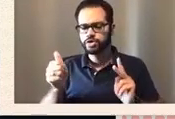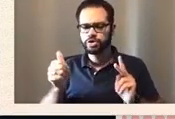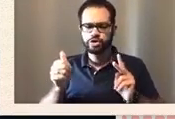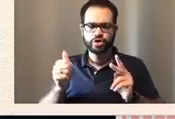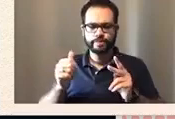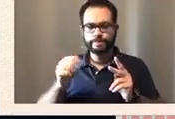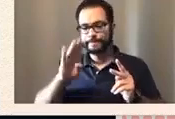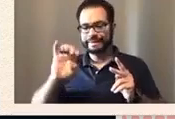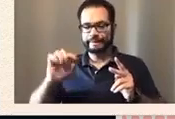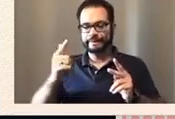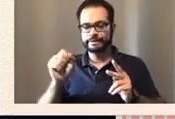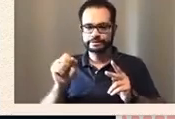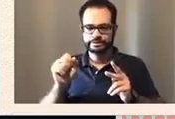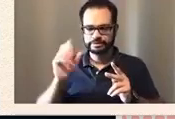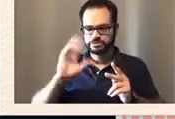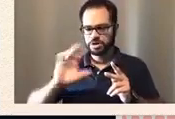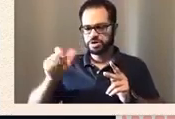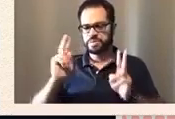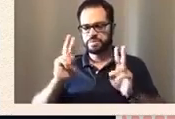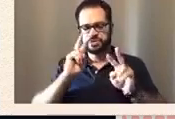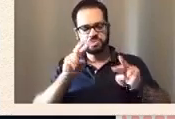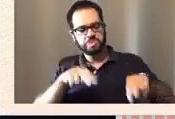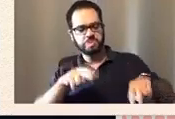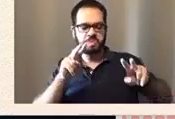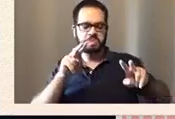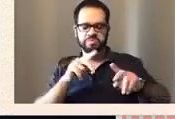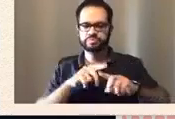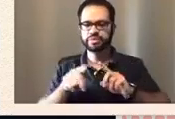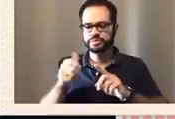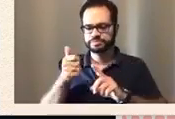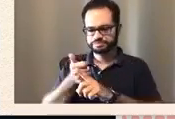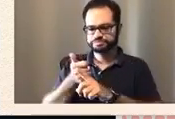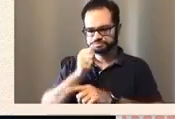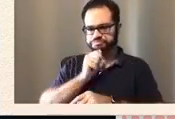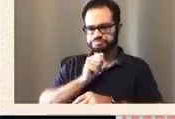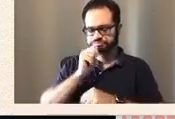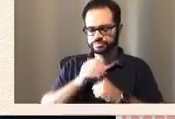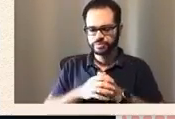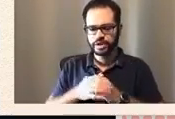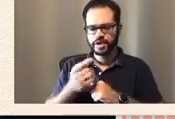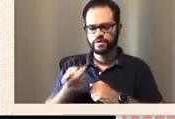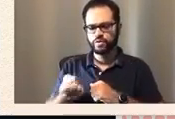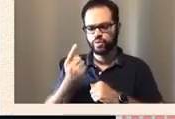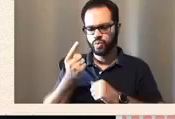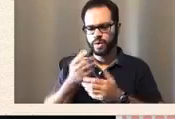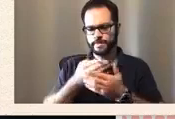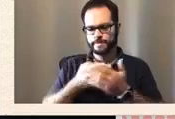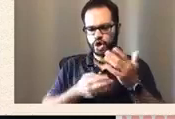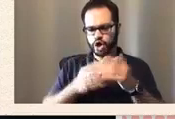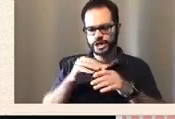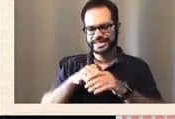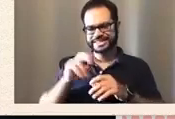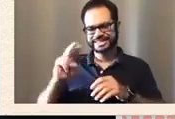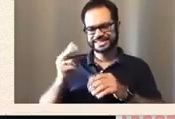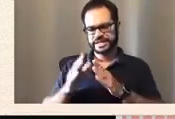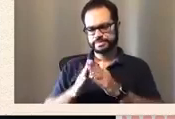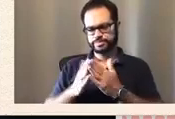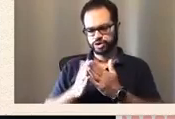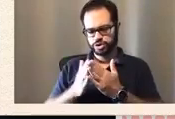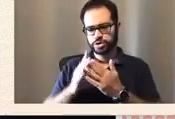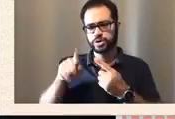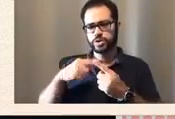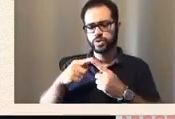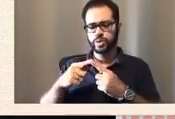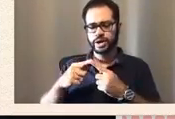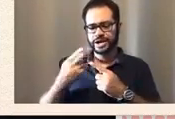down on in the wizarding world. There's one scene, in fact, in the second book, in the Chamber of Secrets, when Harry meets a house elf for the first time. And in